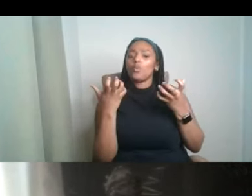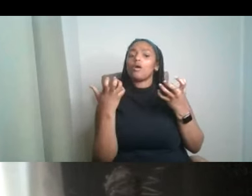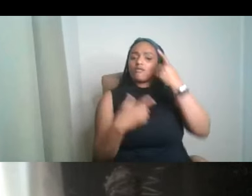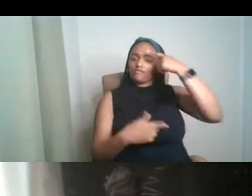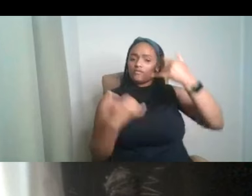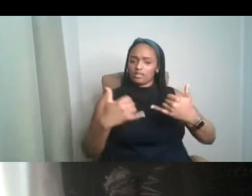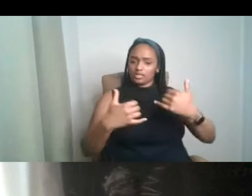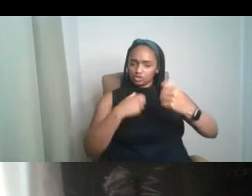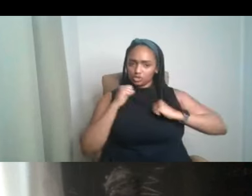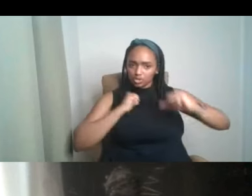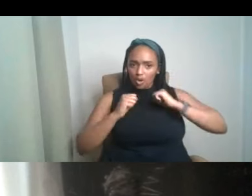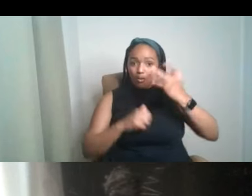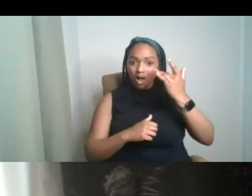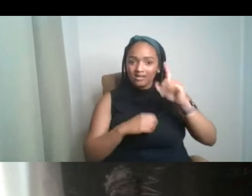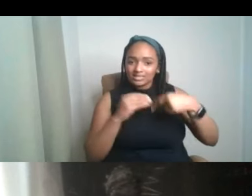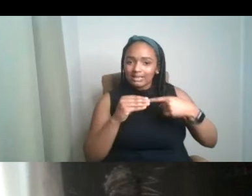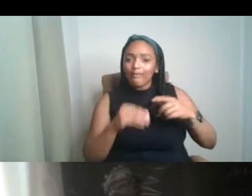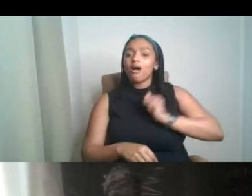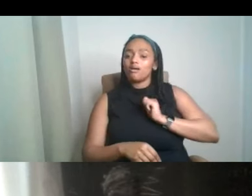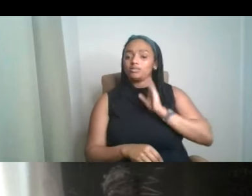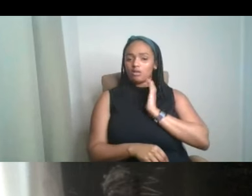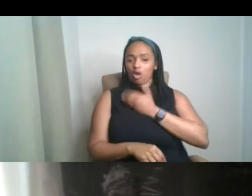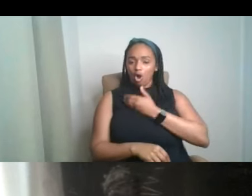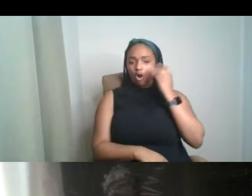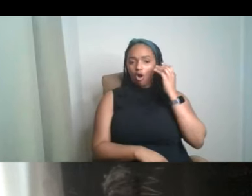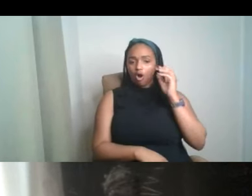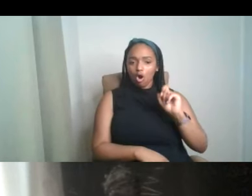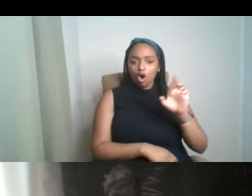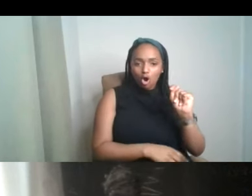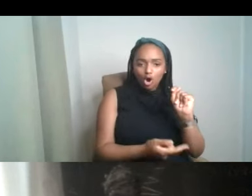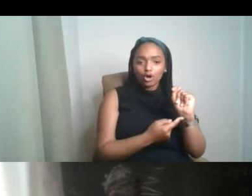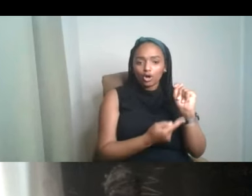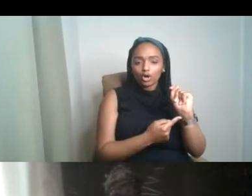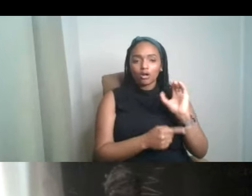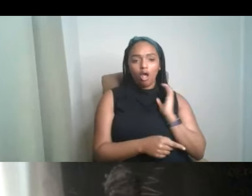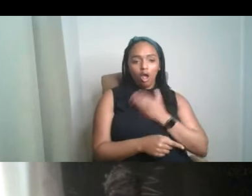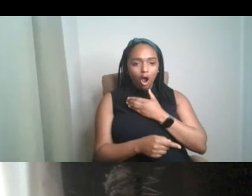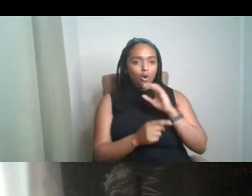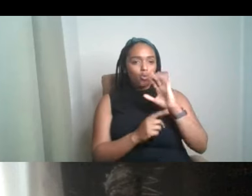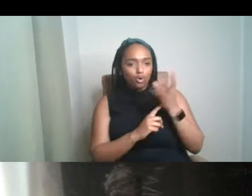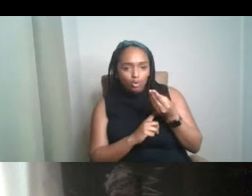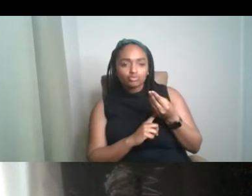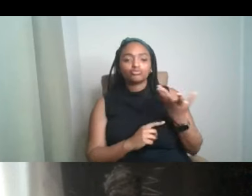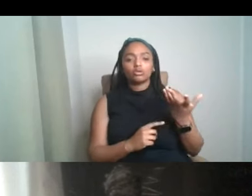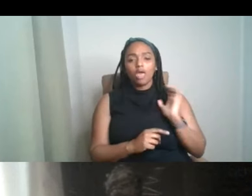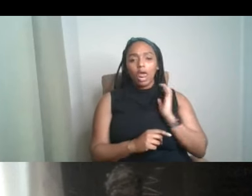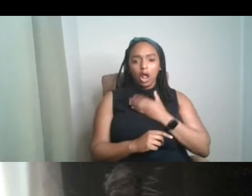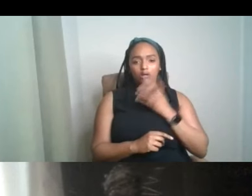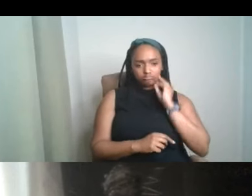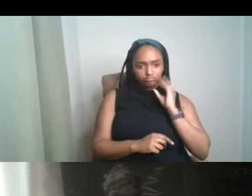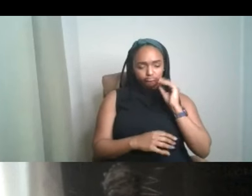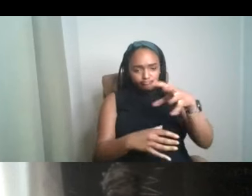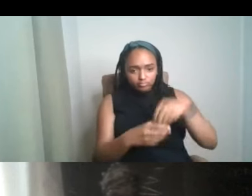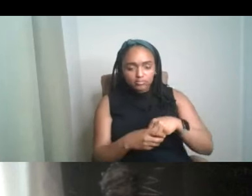about us and it's about like our arts and it's about our culture. And he was always really